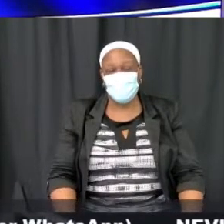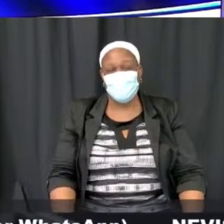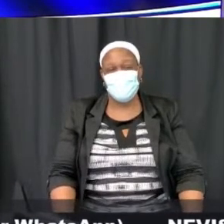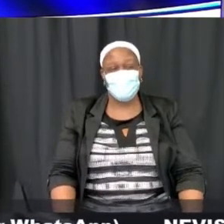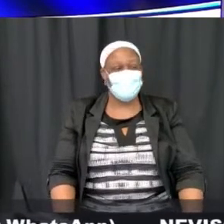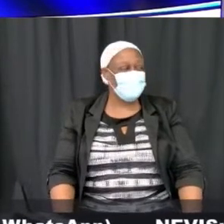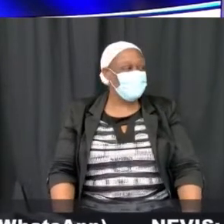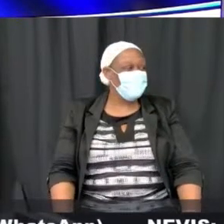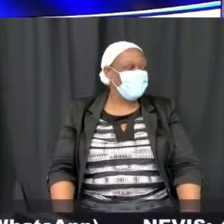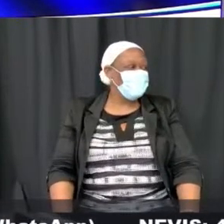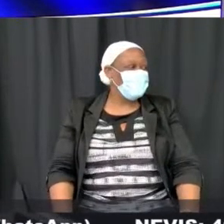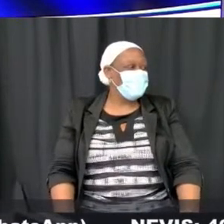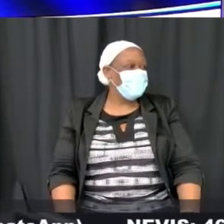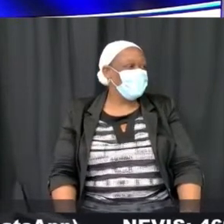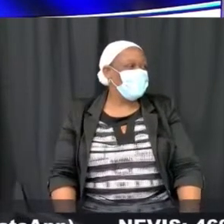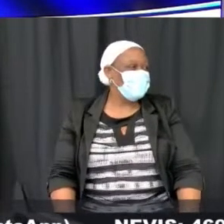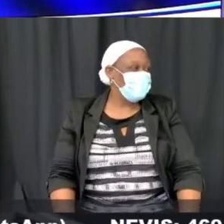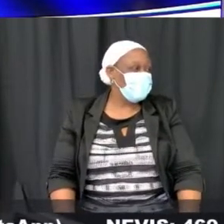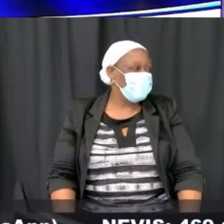commendation.